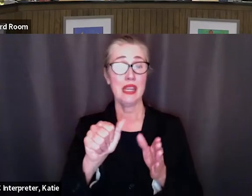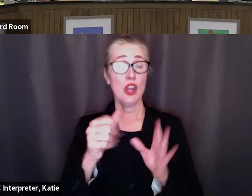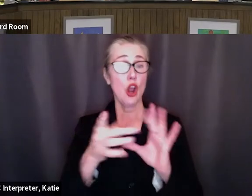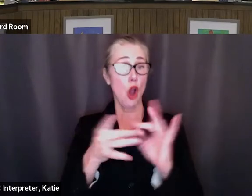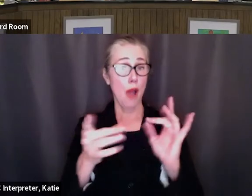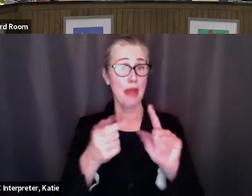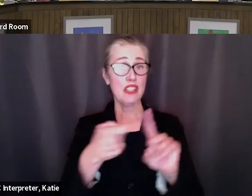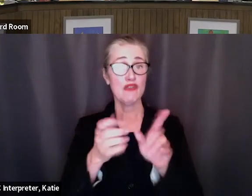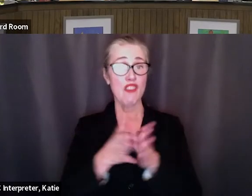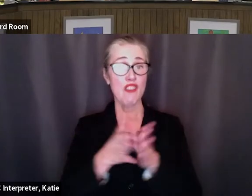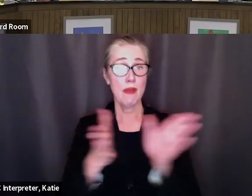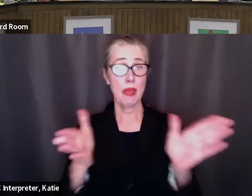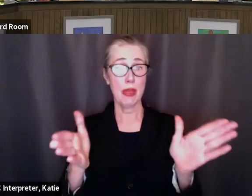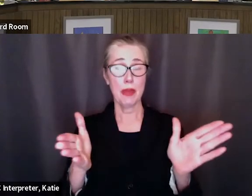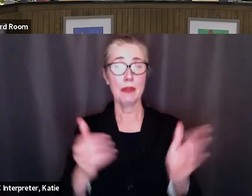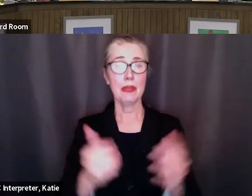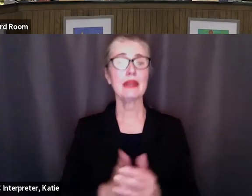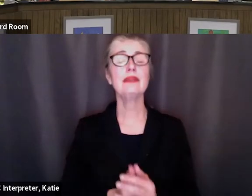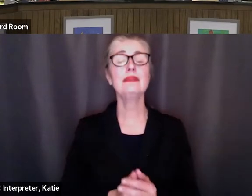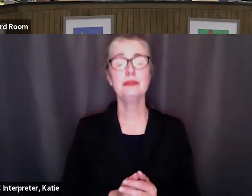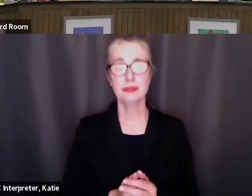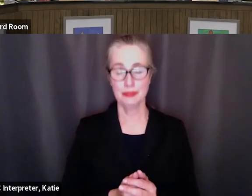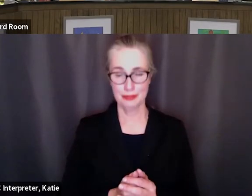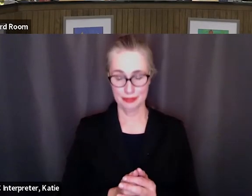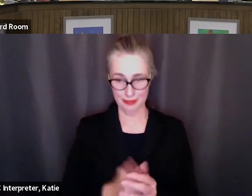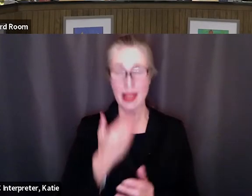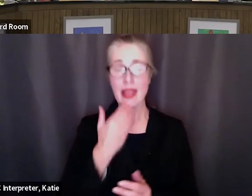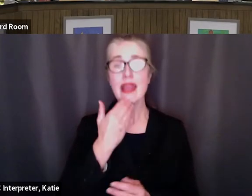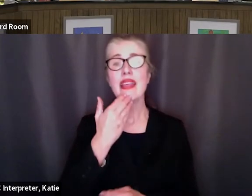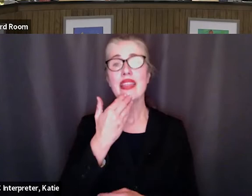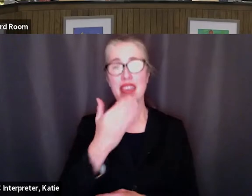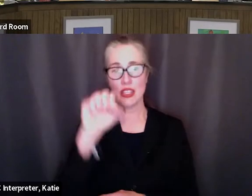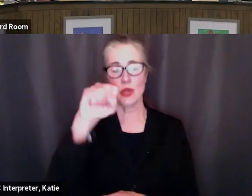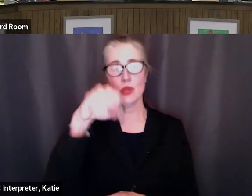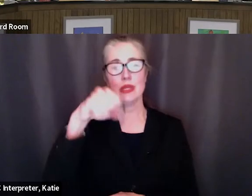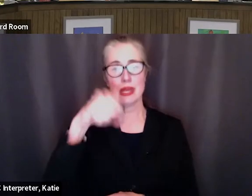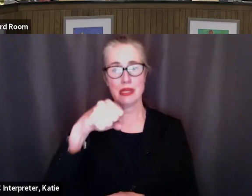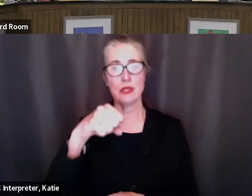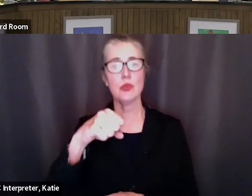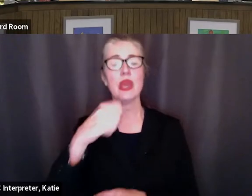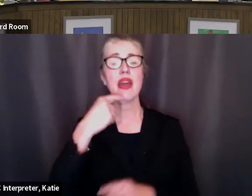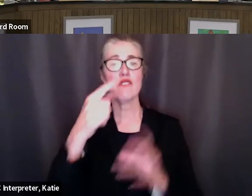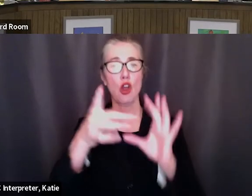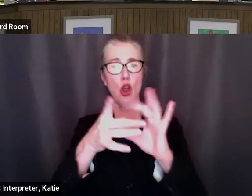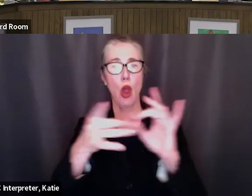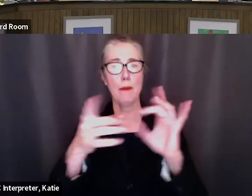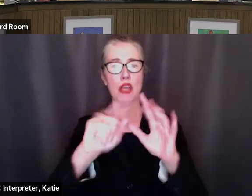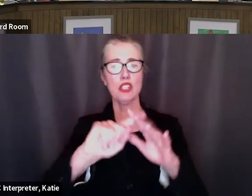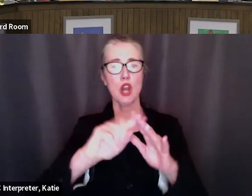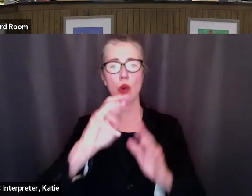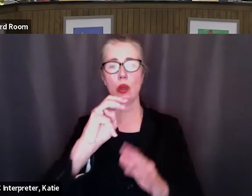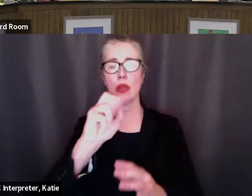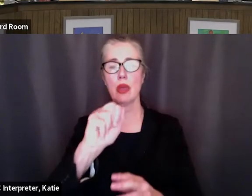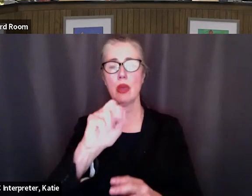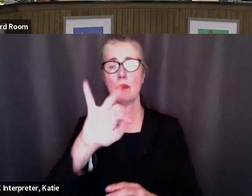thank you president munoz we do have a comment on this item i will start with maria castner